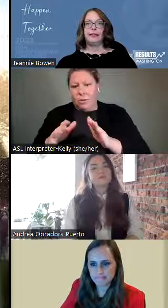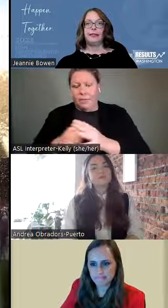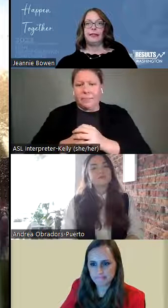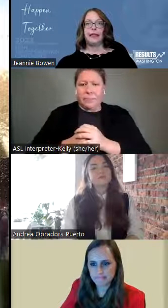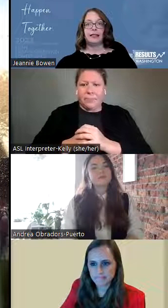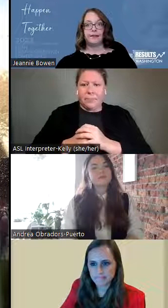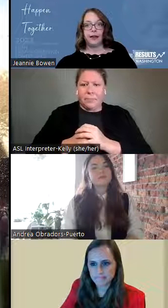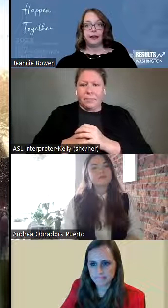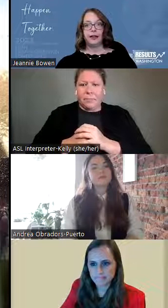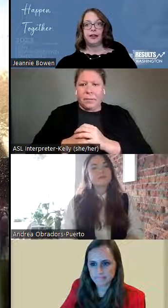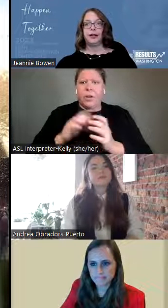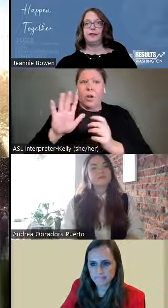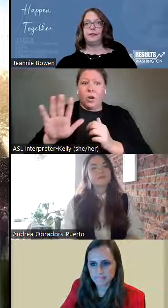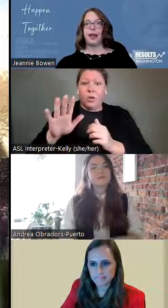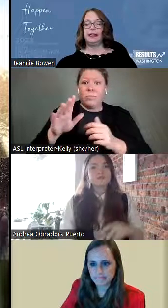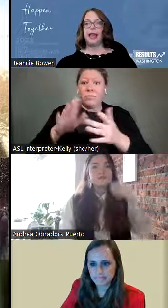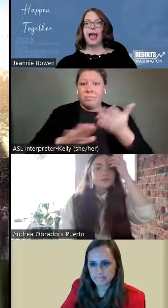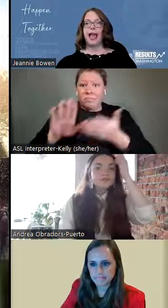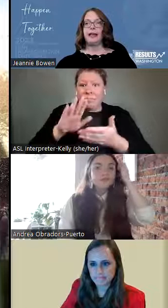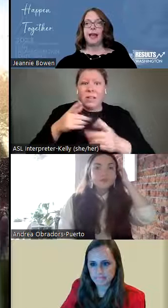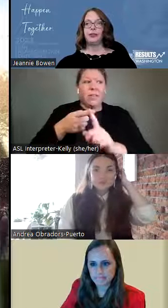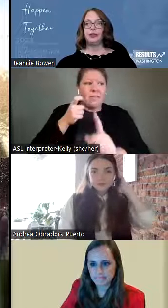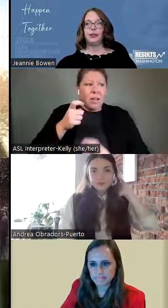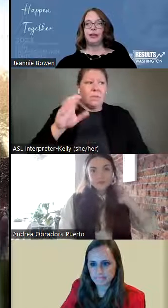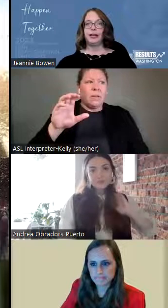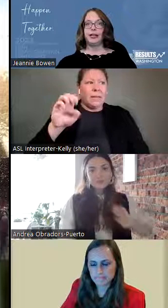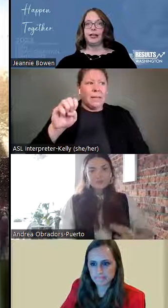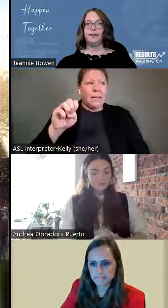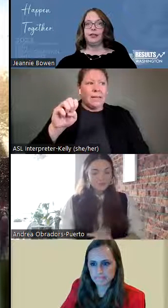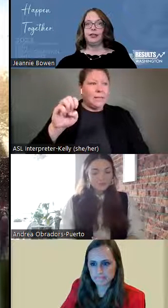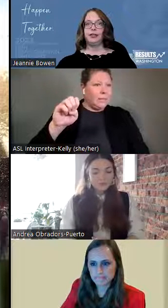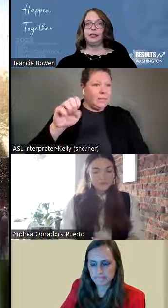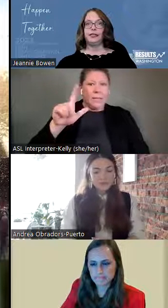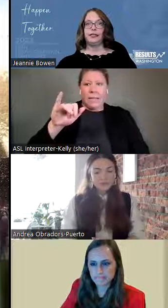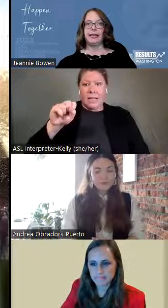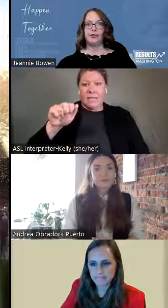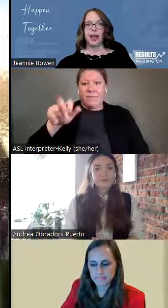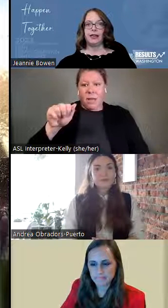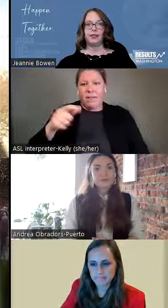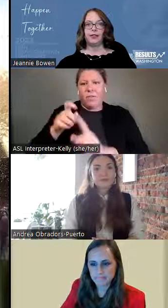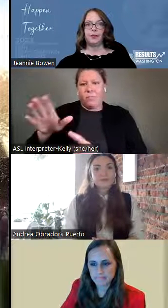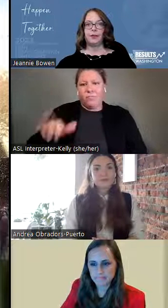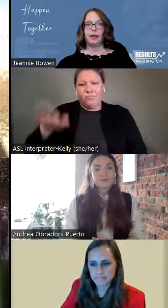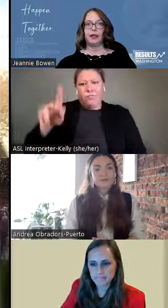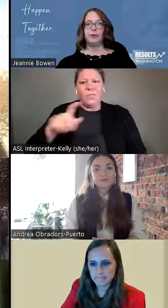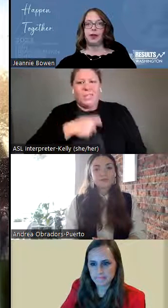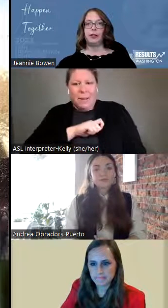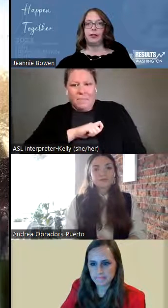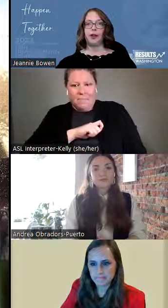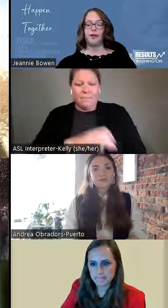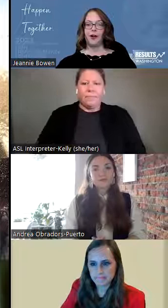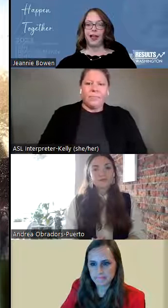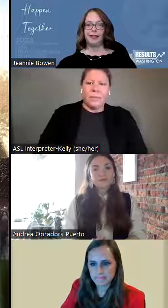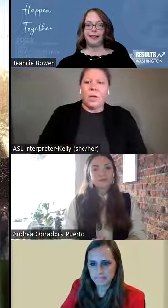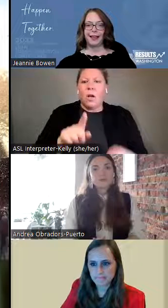from Ilasava in her native Spain, and a master's degree in innovation design strategies from Columbus